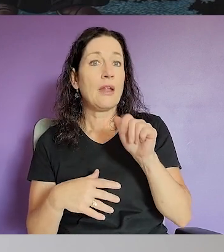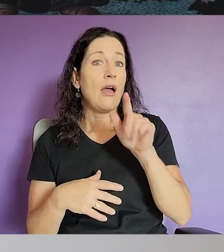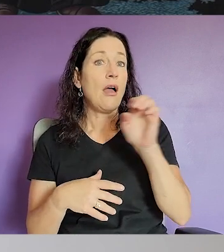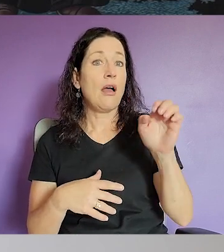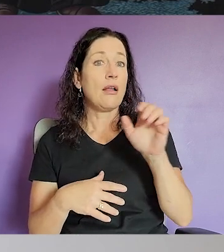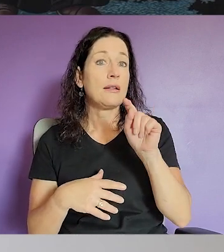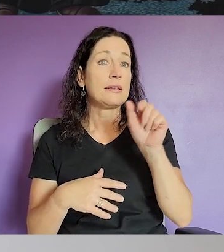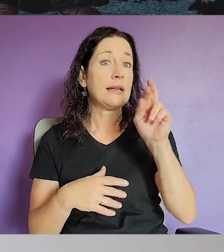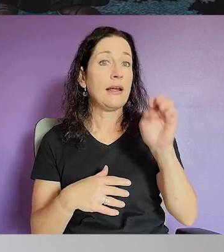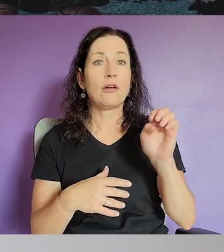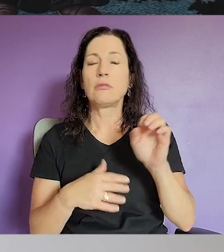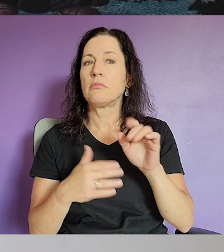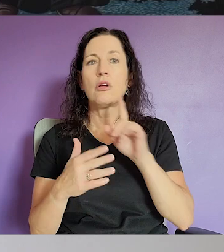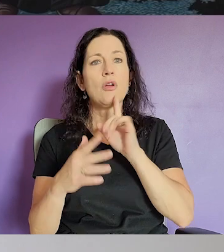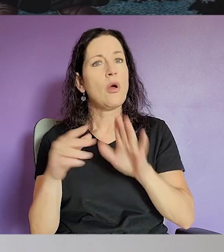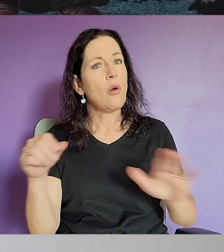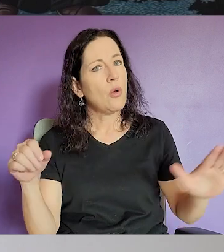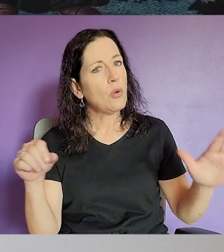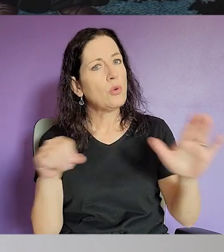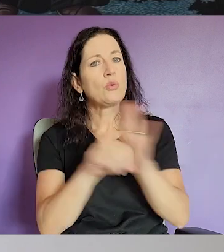aliter, totally different.